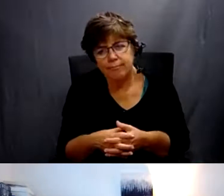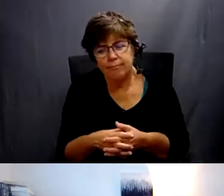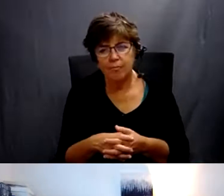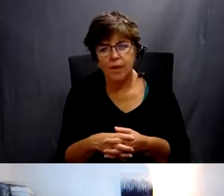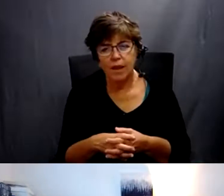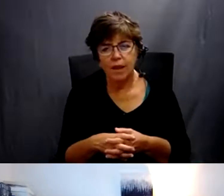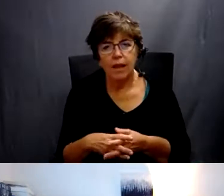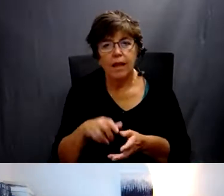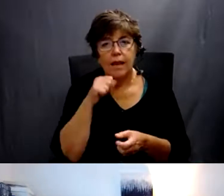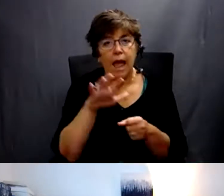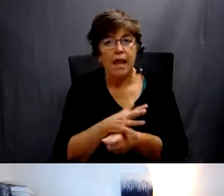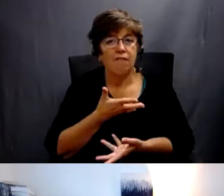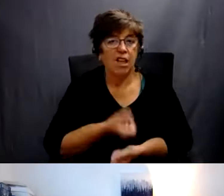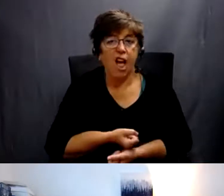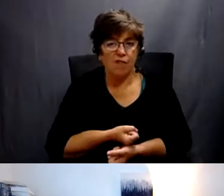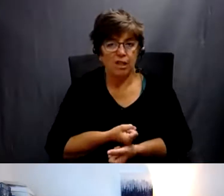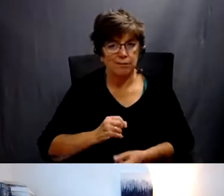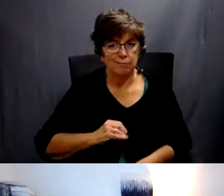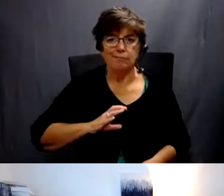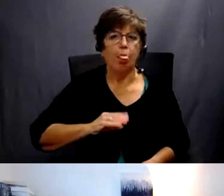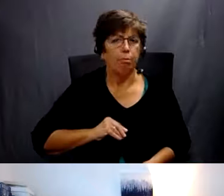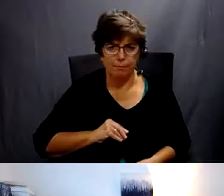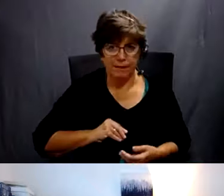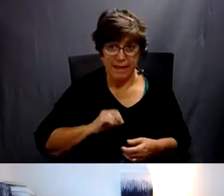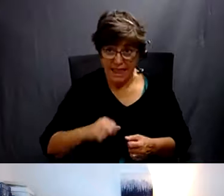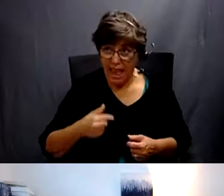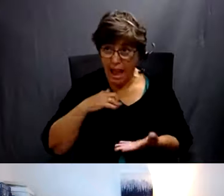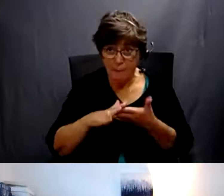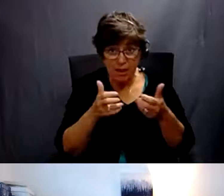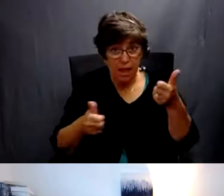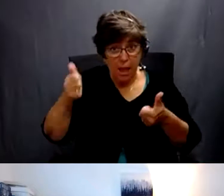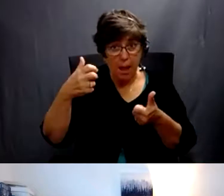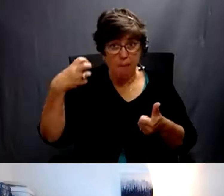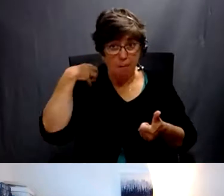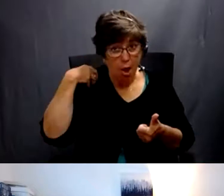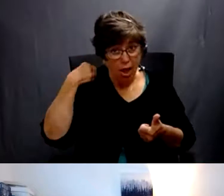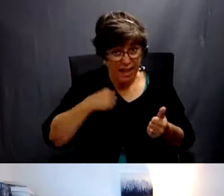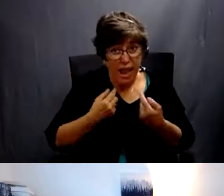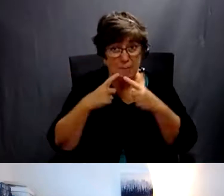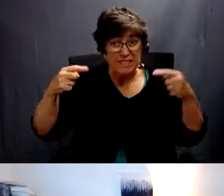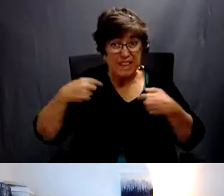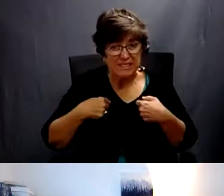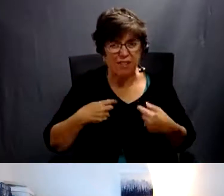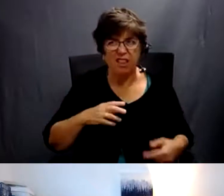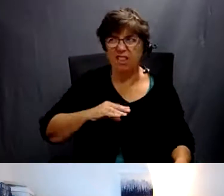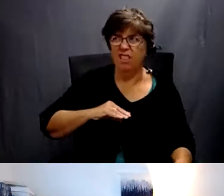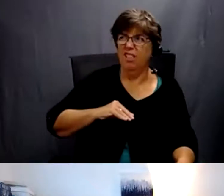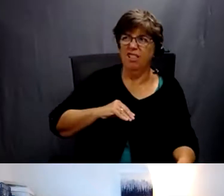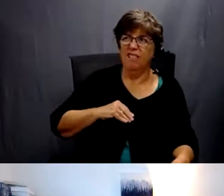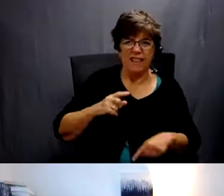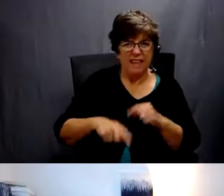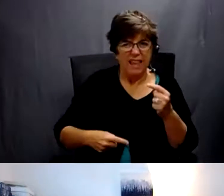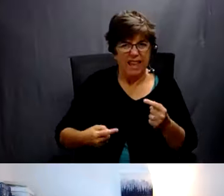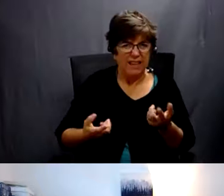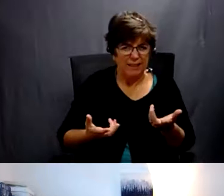lack of confidence that I could be in that position successfully, which a lot of people